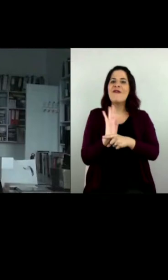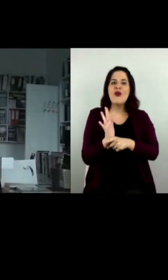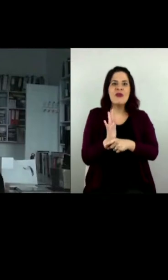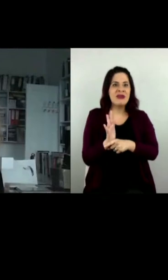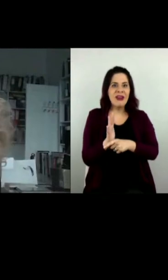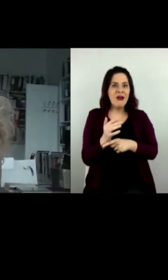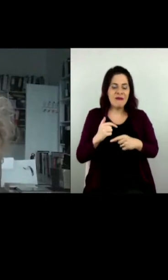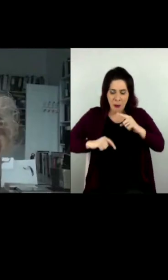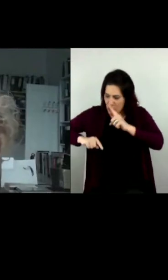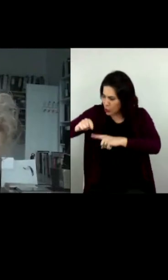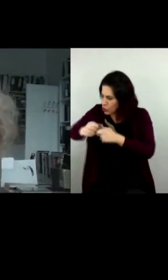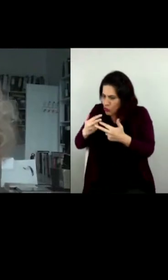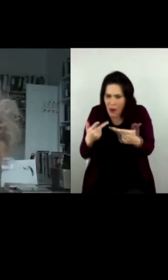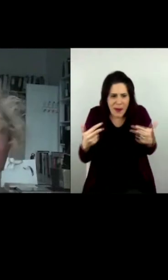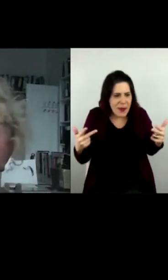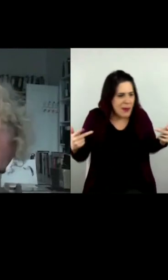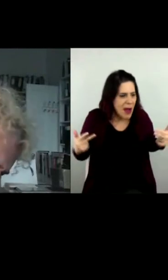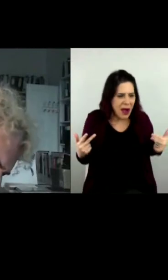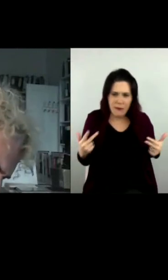you know.